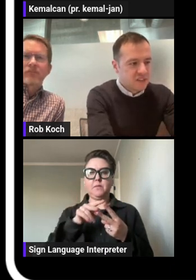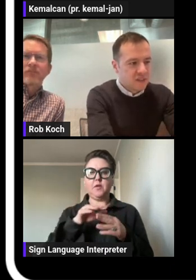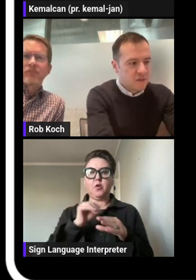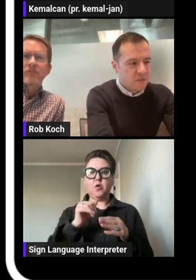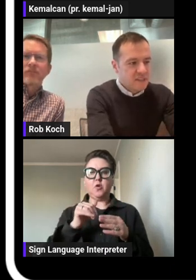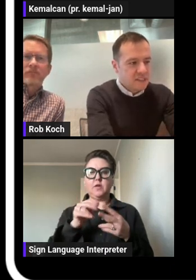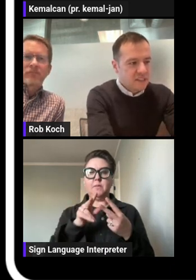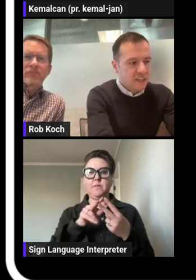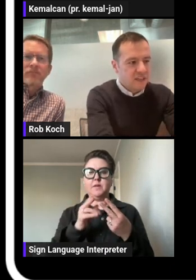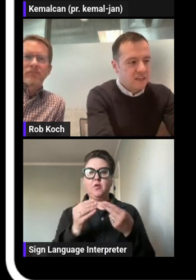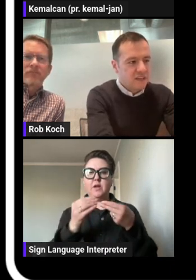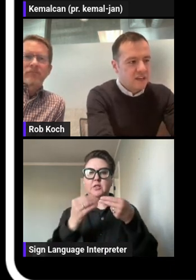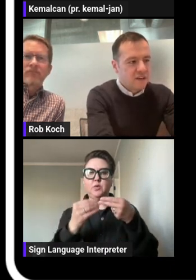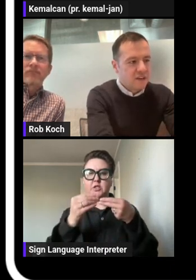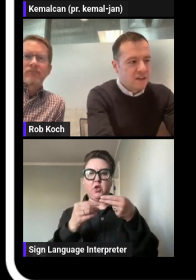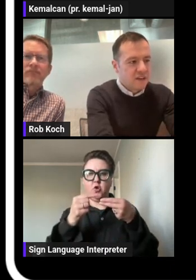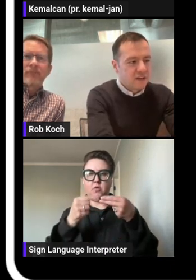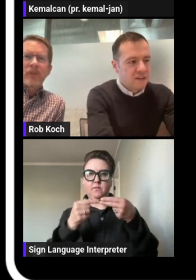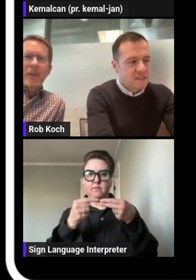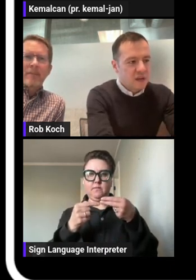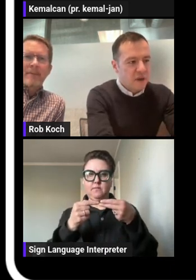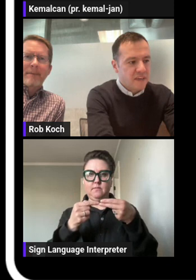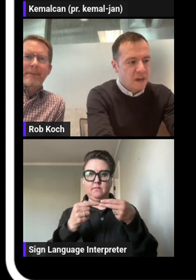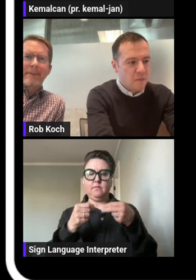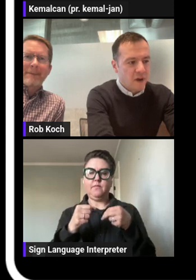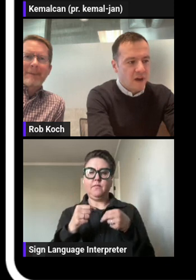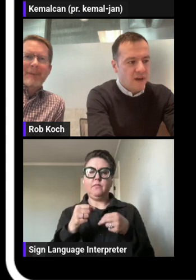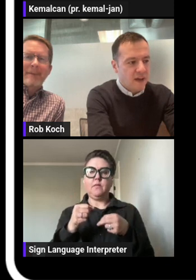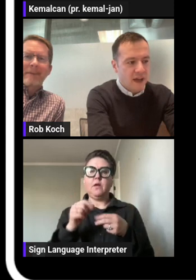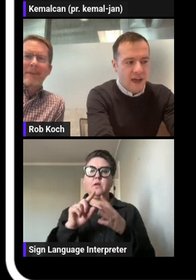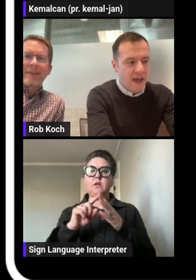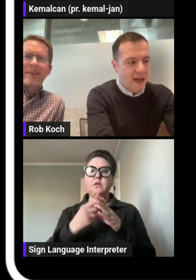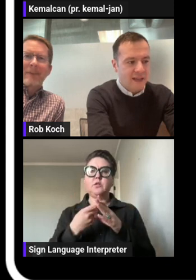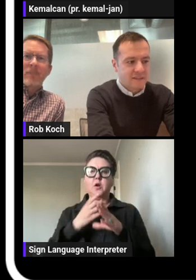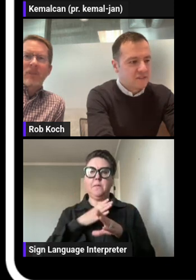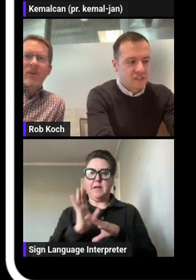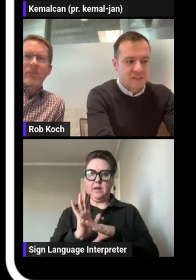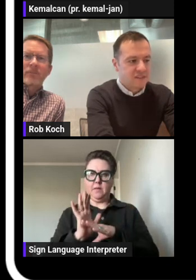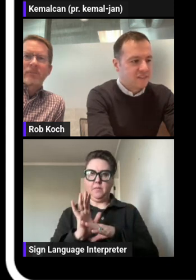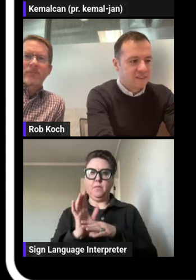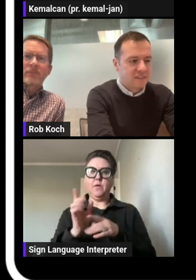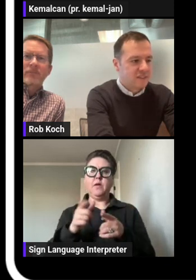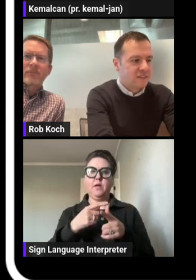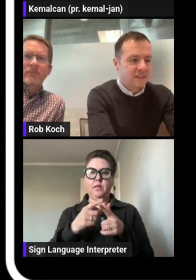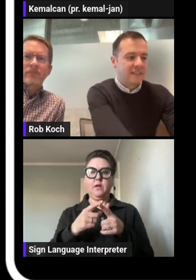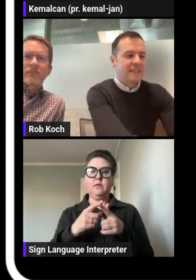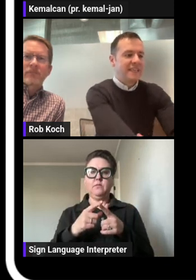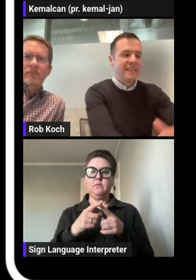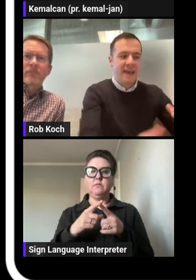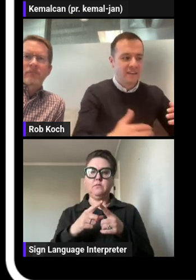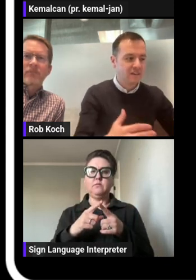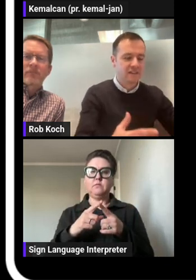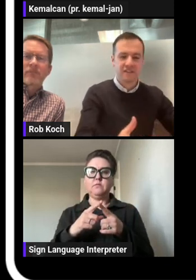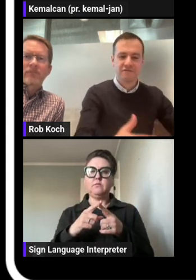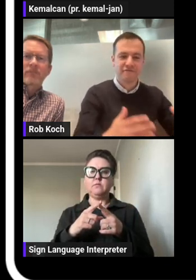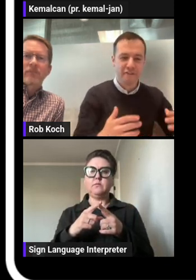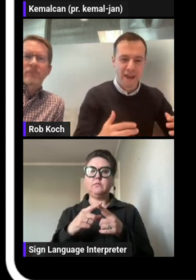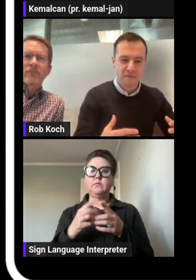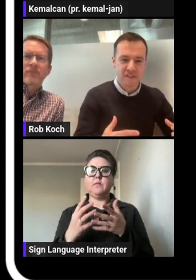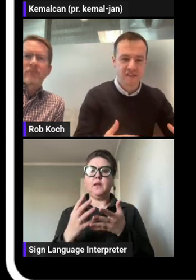other. Basically, start my camera and just